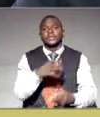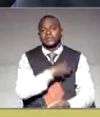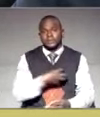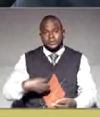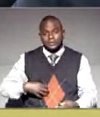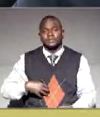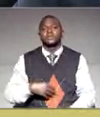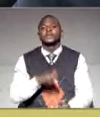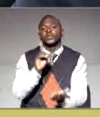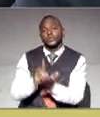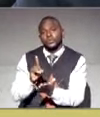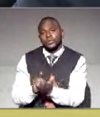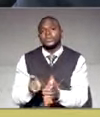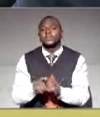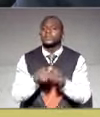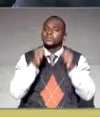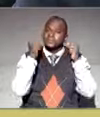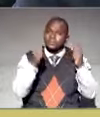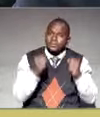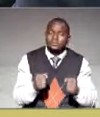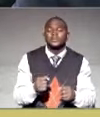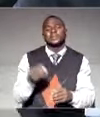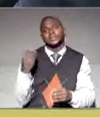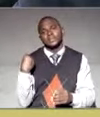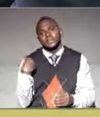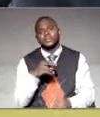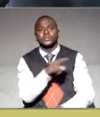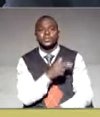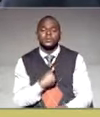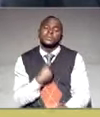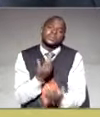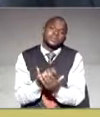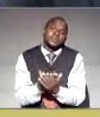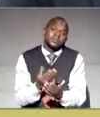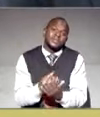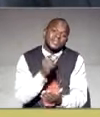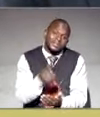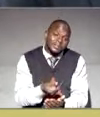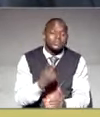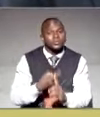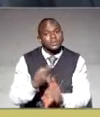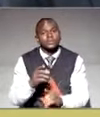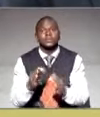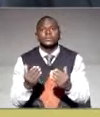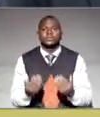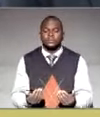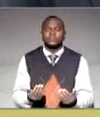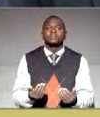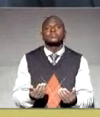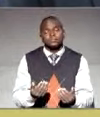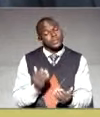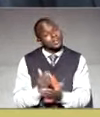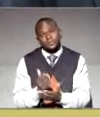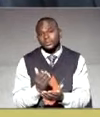medical personnel, teachers are already on strike. We have our interns in Morago who are always asking for 600,000 shillings a month. And